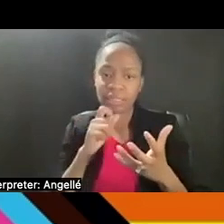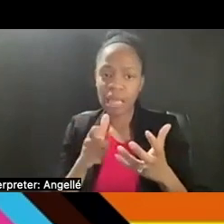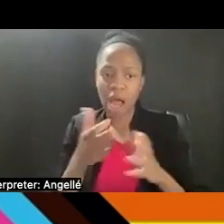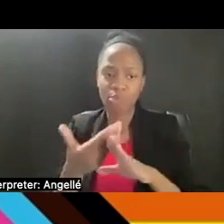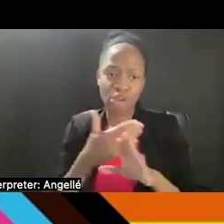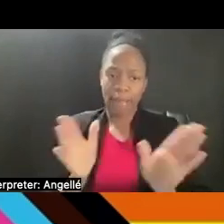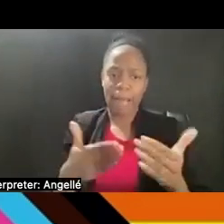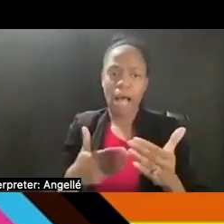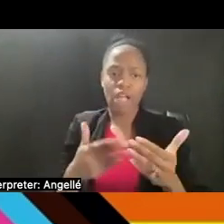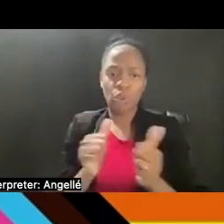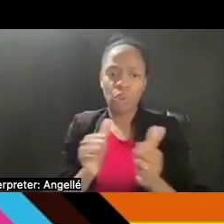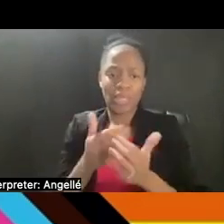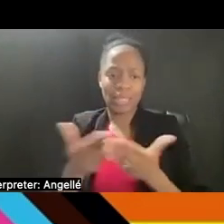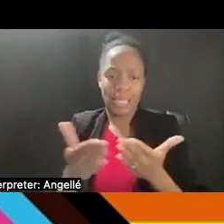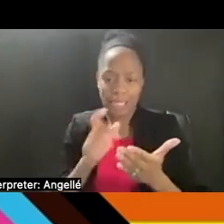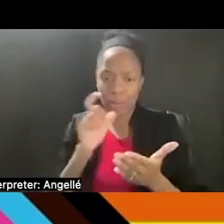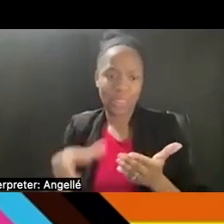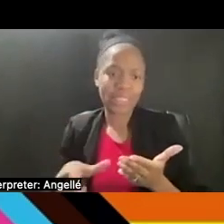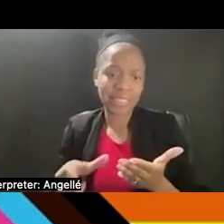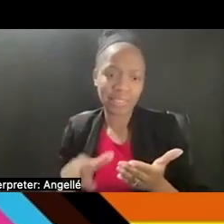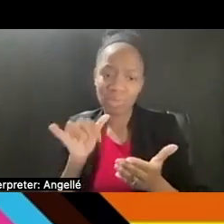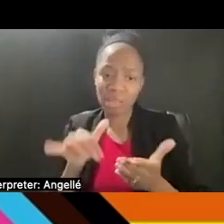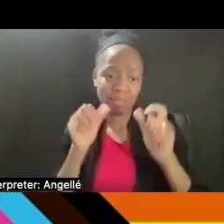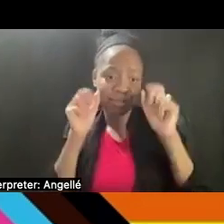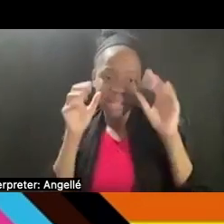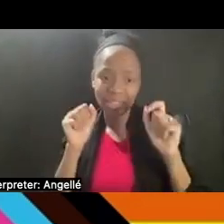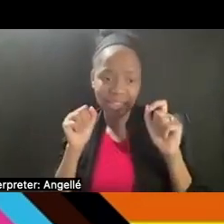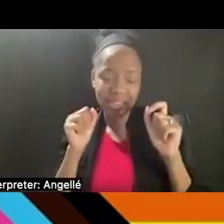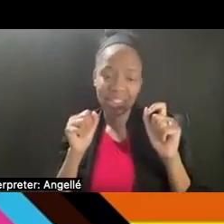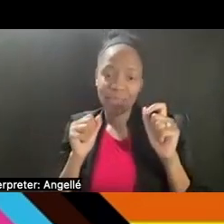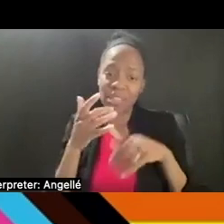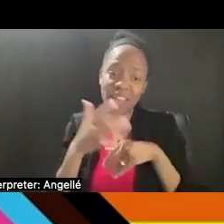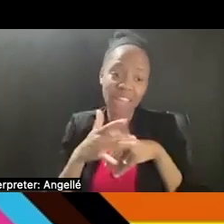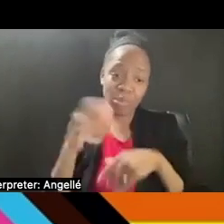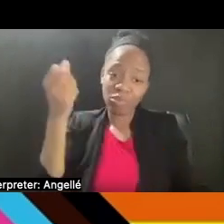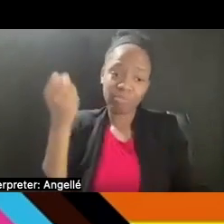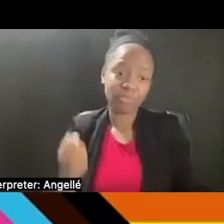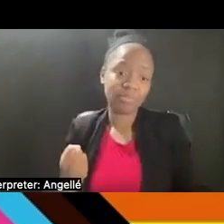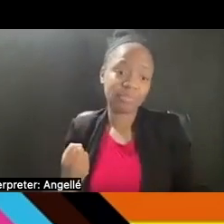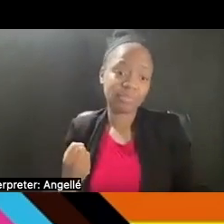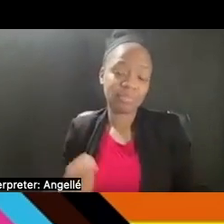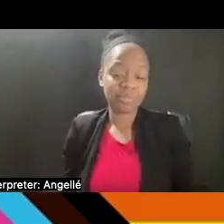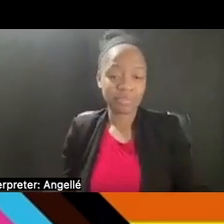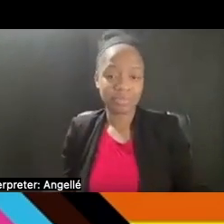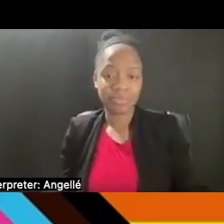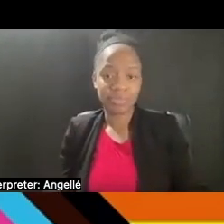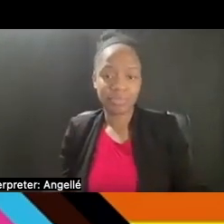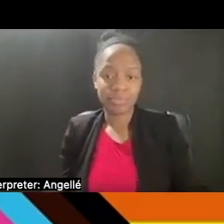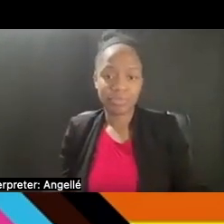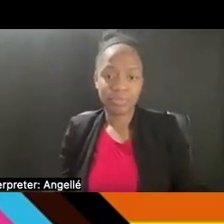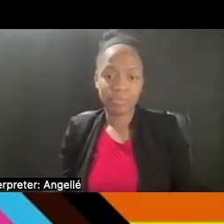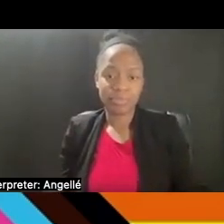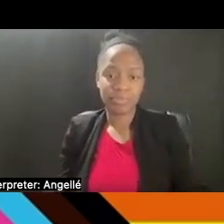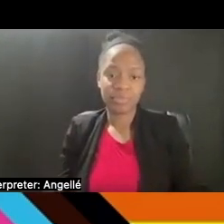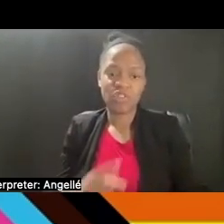with things that I wouldn't use, which is incredible. Like, and it's available every Saturday um, from 10